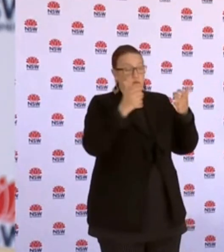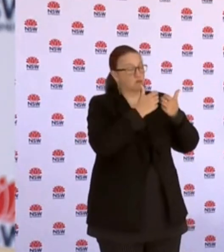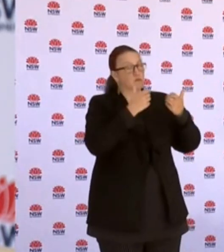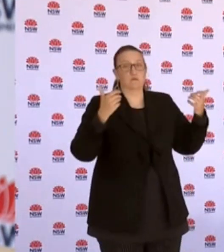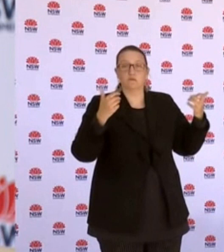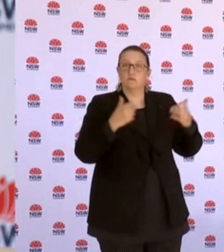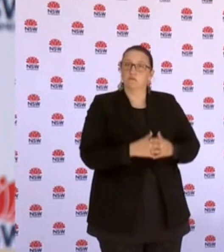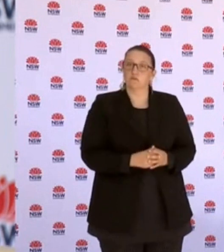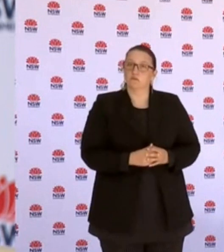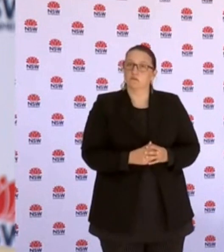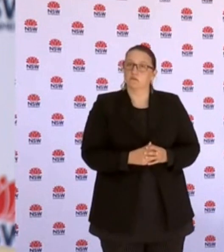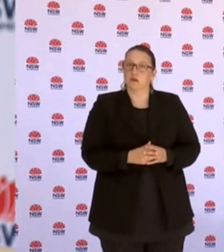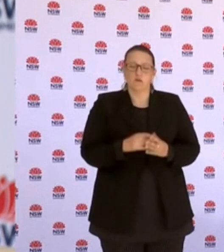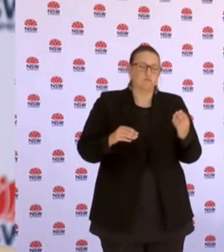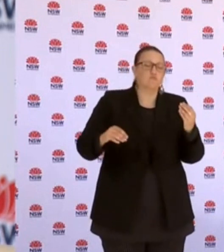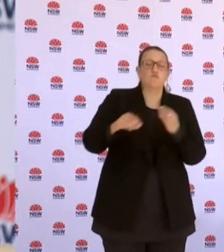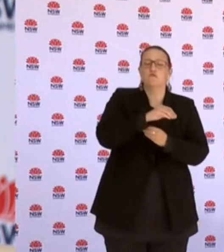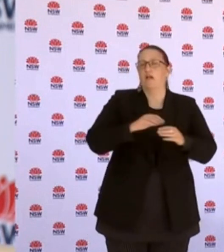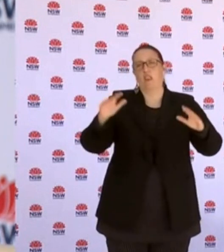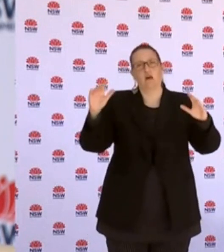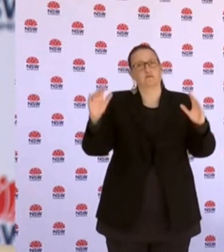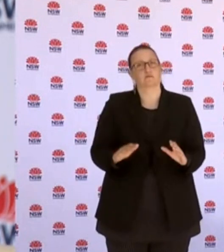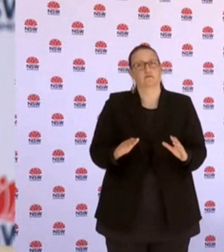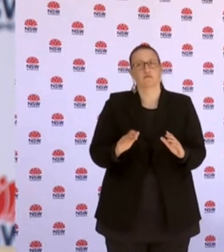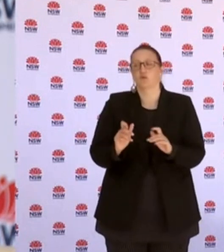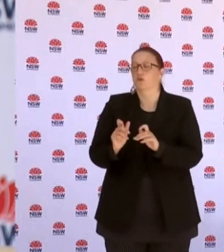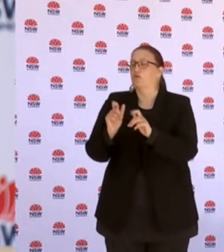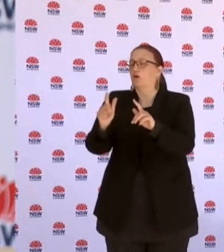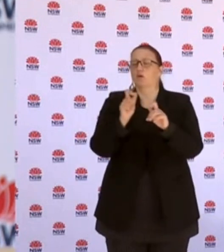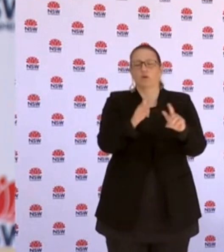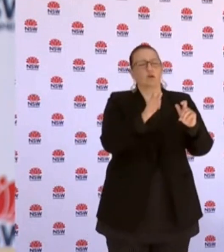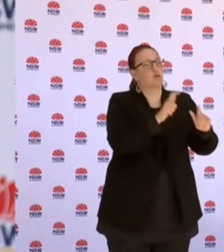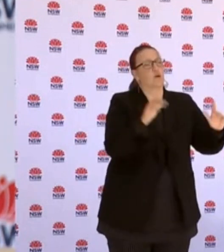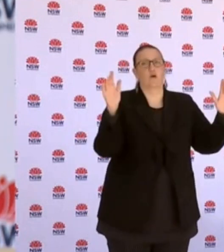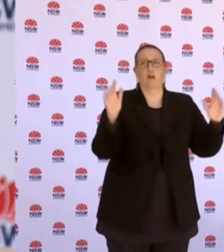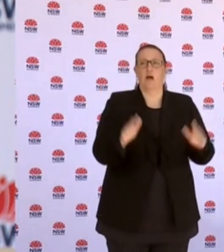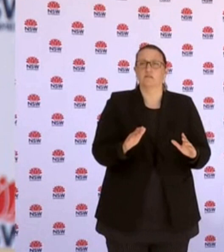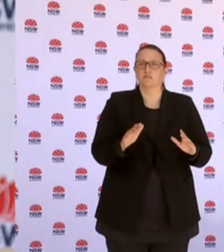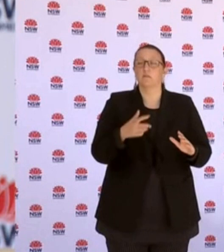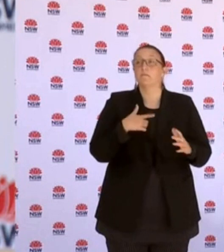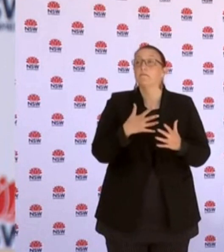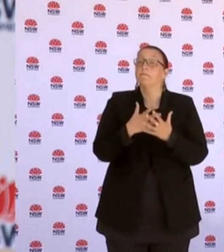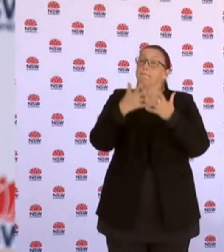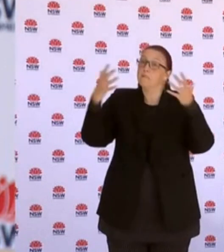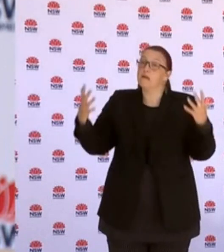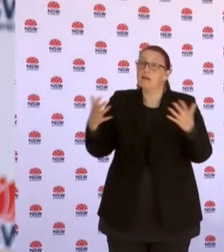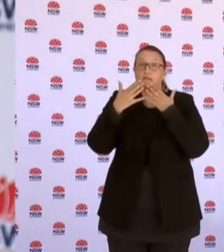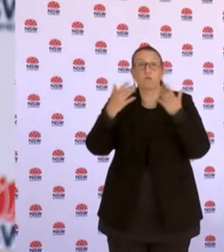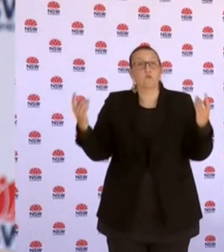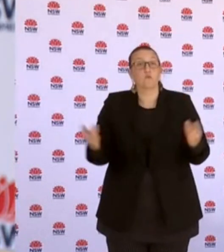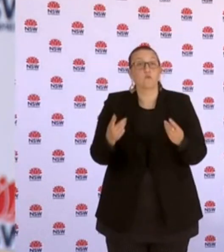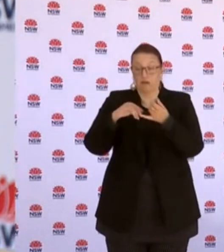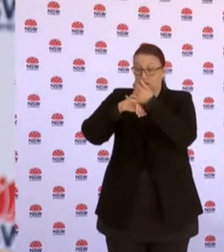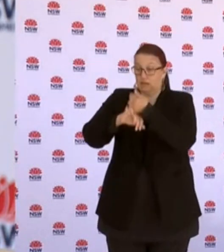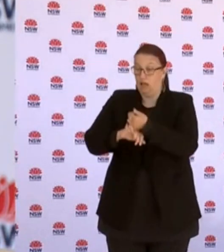we live. And can I in particular thank the community of southwestern Sydney who have responded in an overwhelming way and reduced